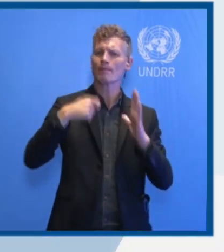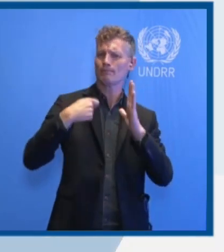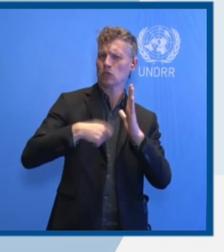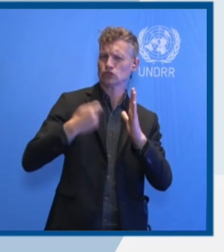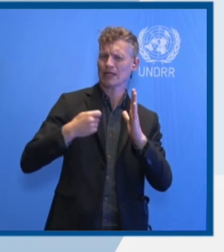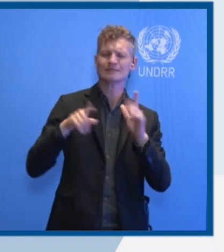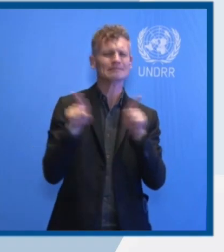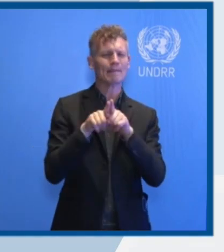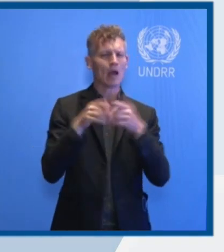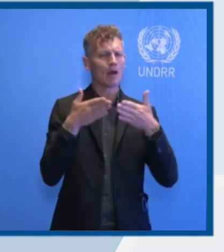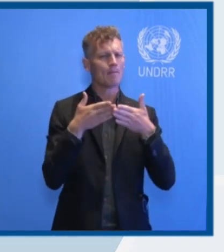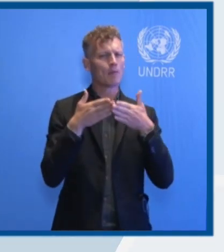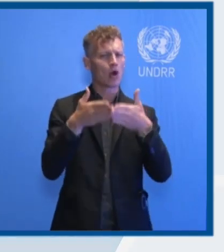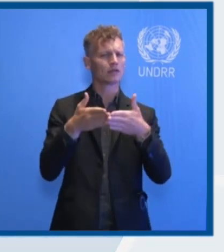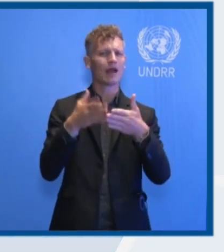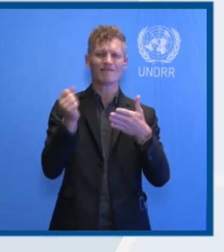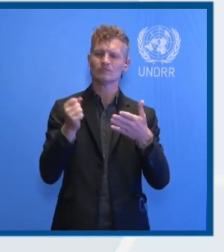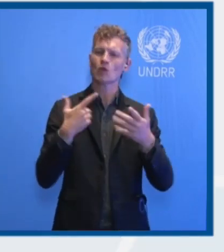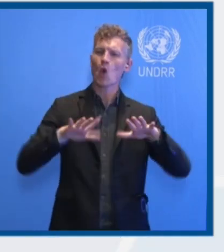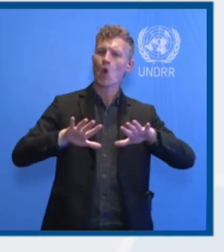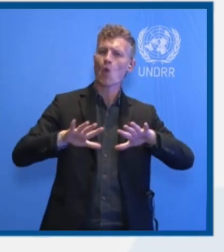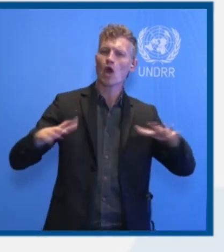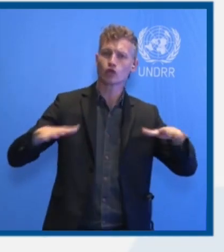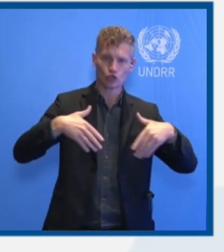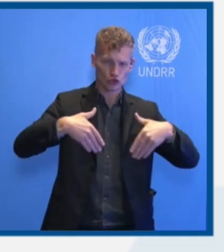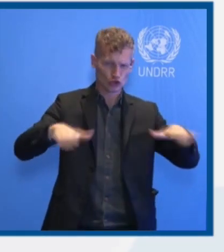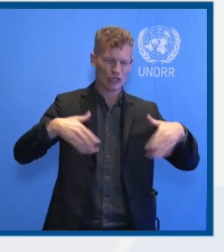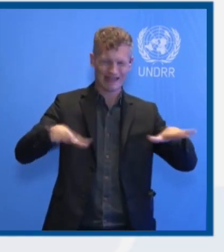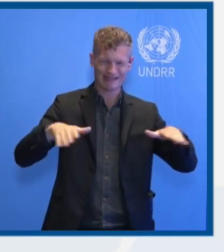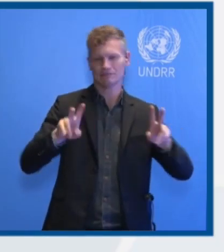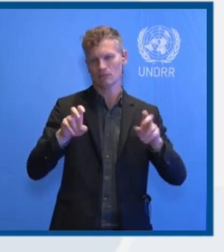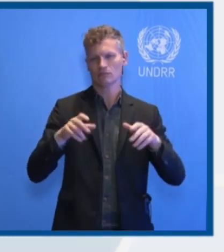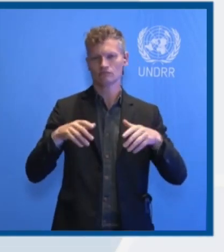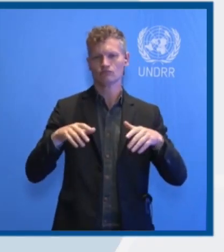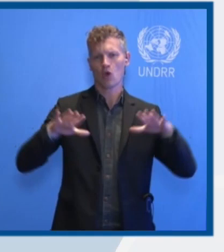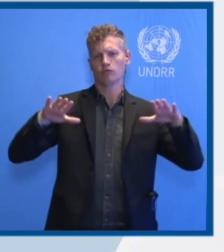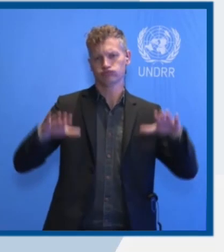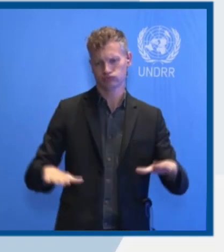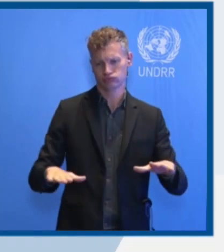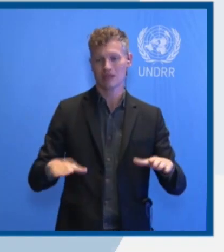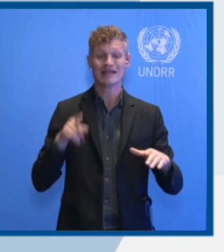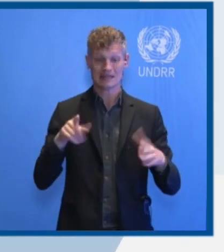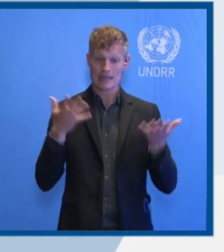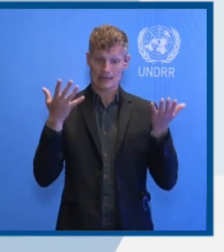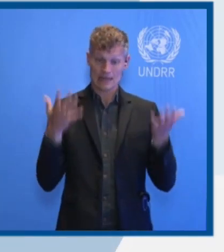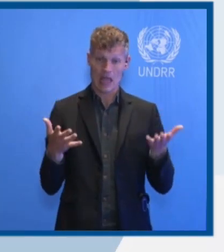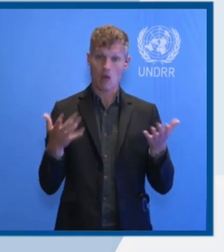where vetiver farming in upland areas has replaced most of the native